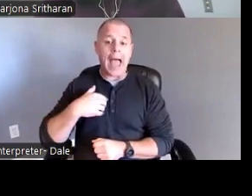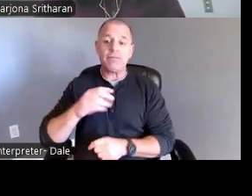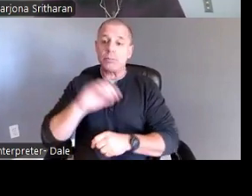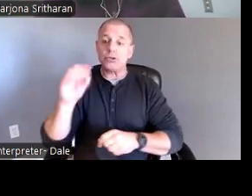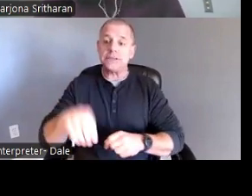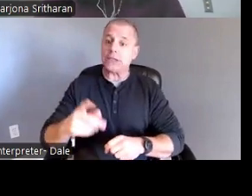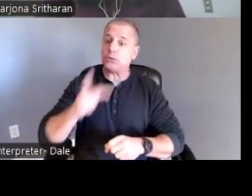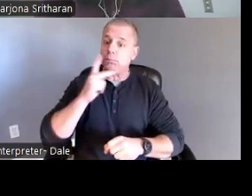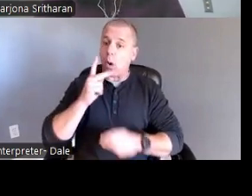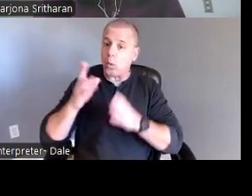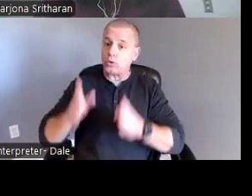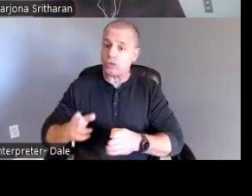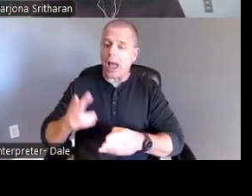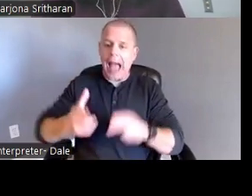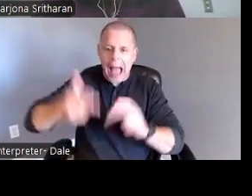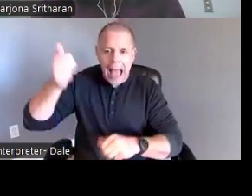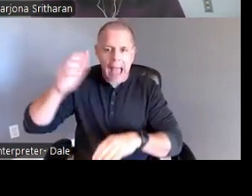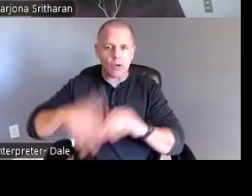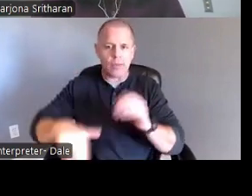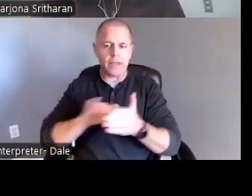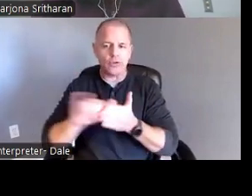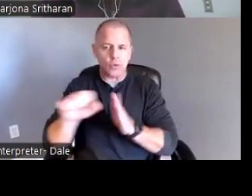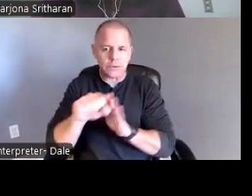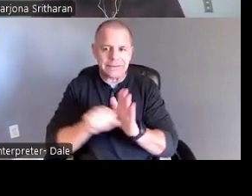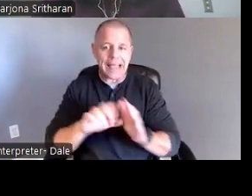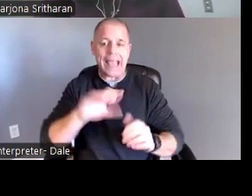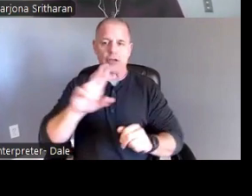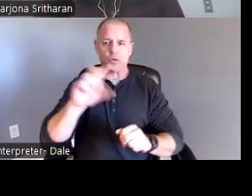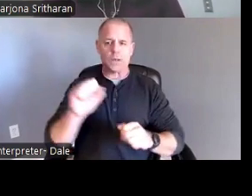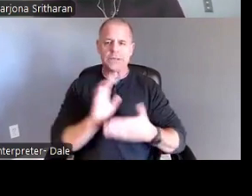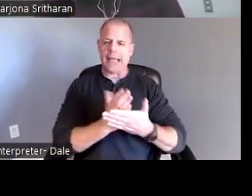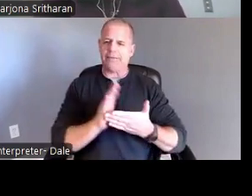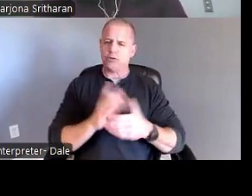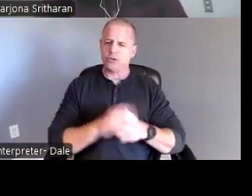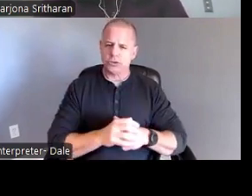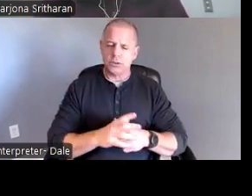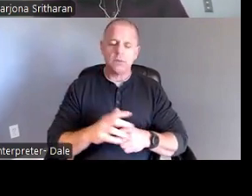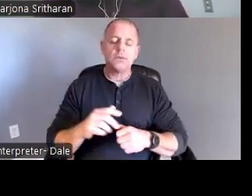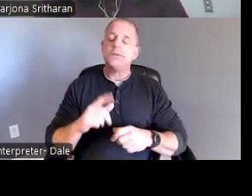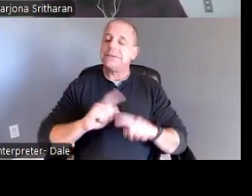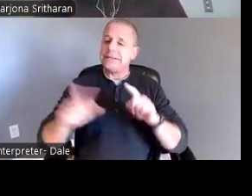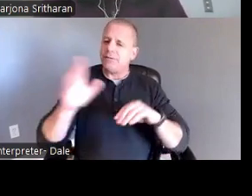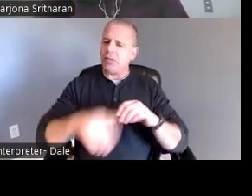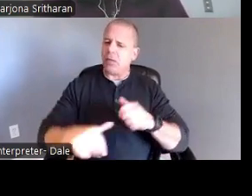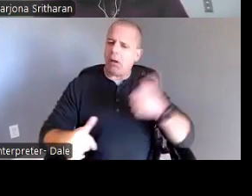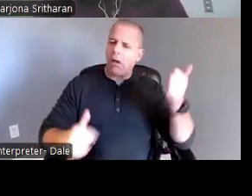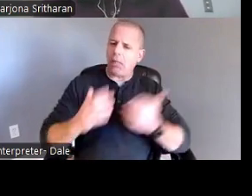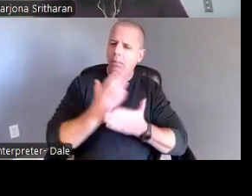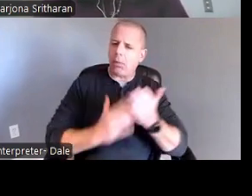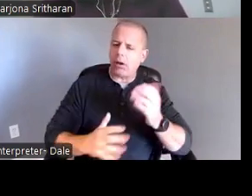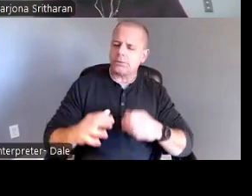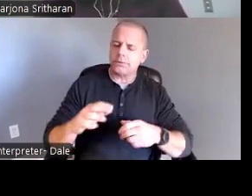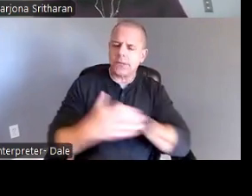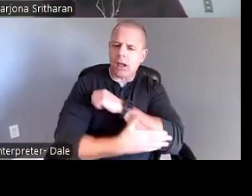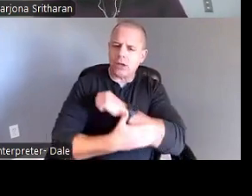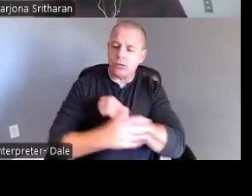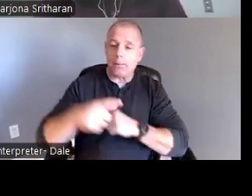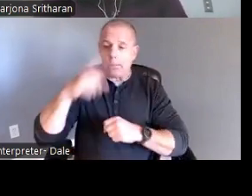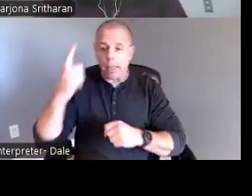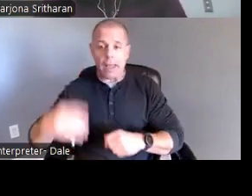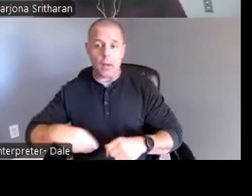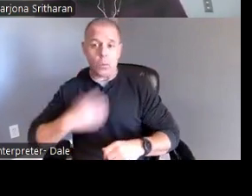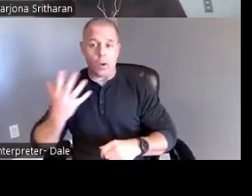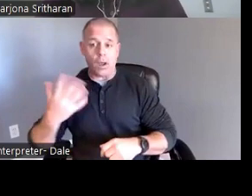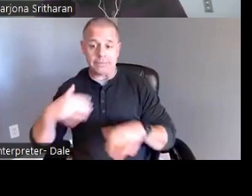those of both New York State and the US. And unlike other parts of the country where Black and white adults have similar rates of